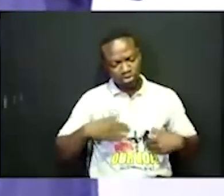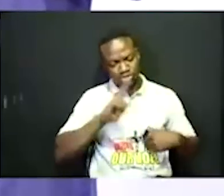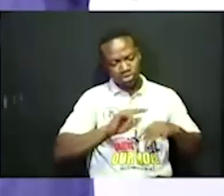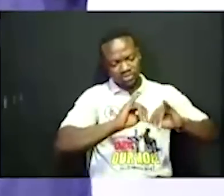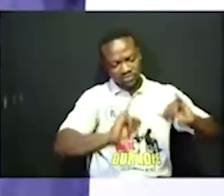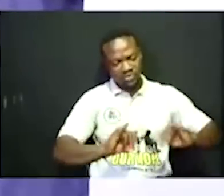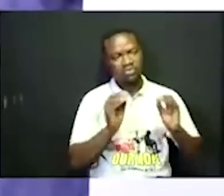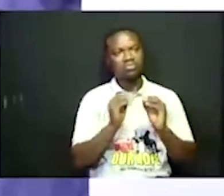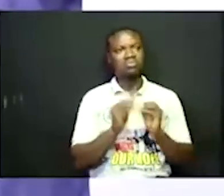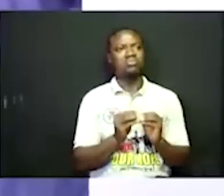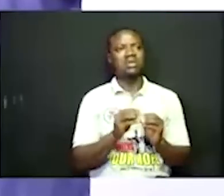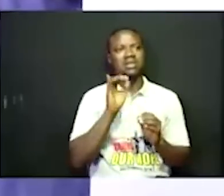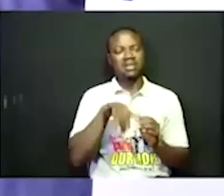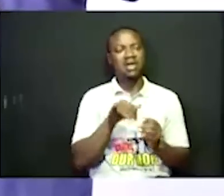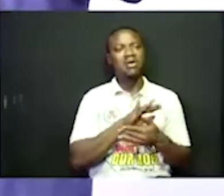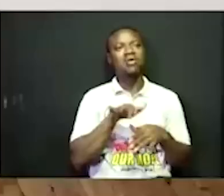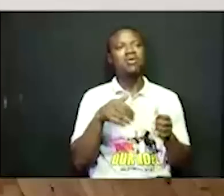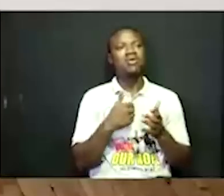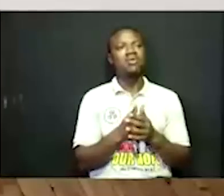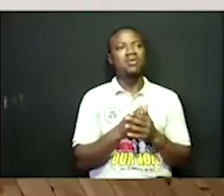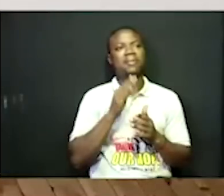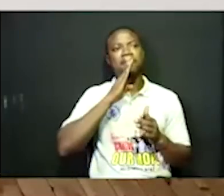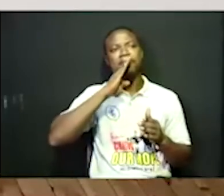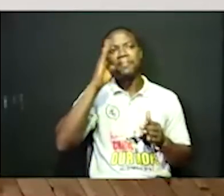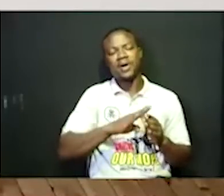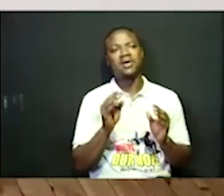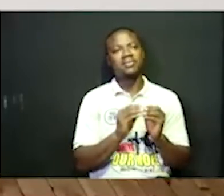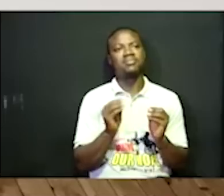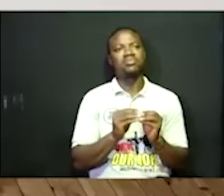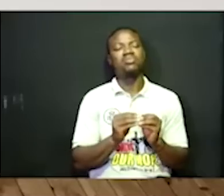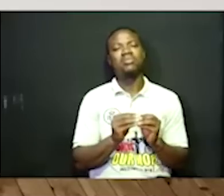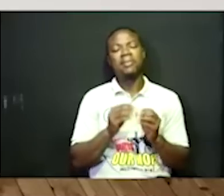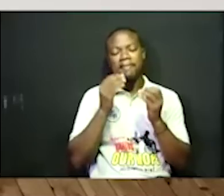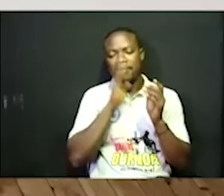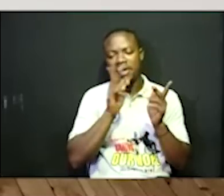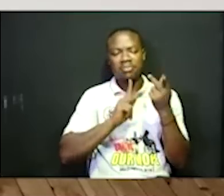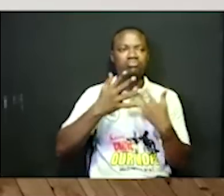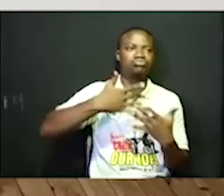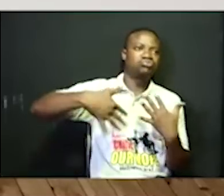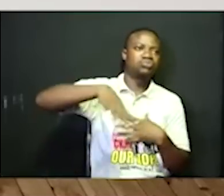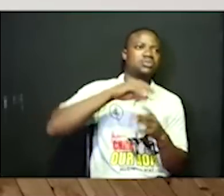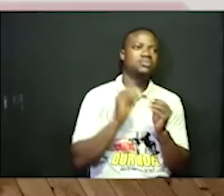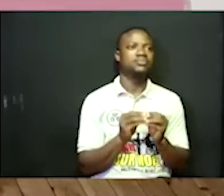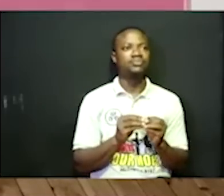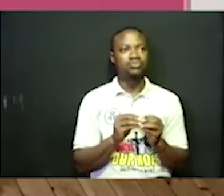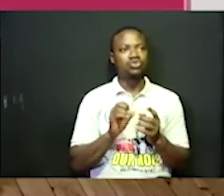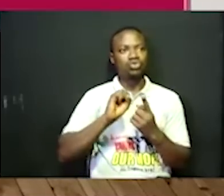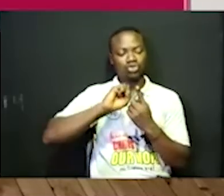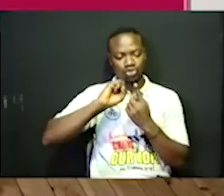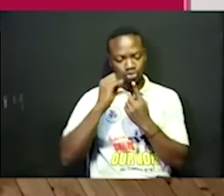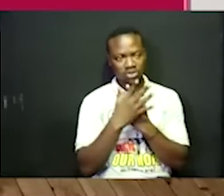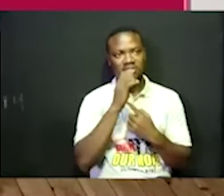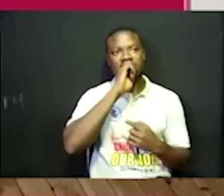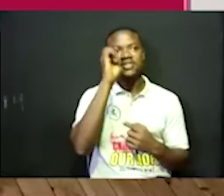This is moral evil. Nipa bonifo and etwa ye hwehie. The social evil, I spoke about it. The